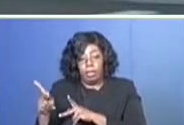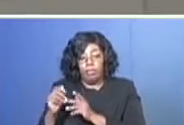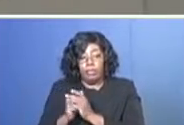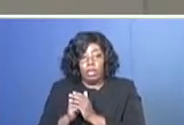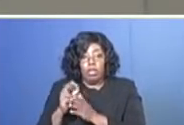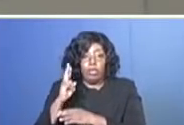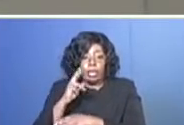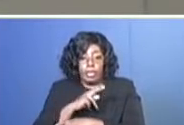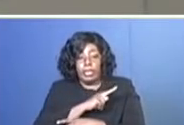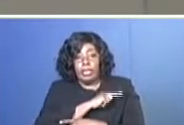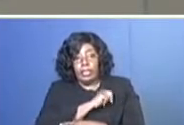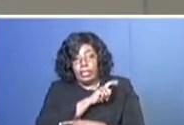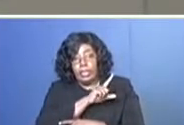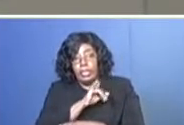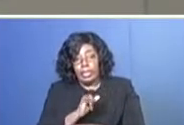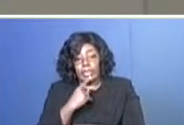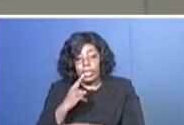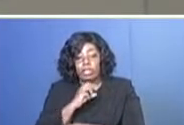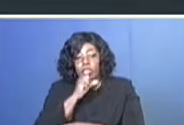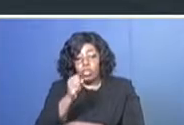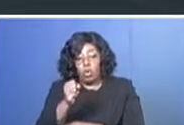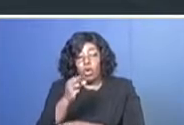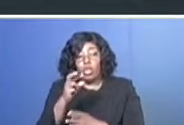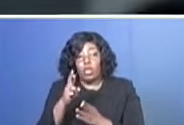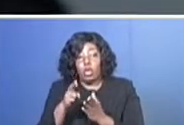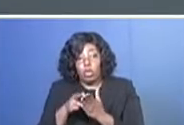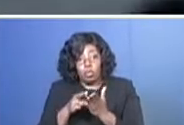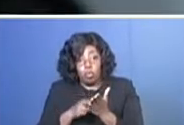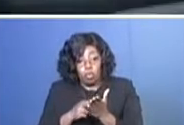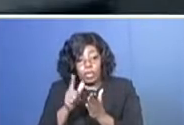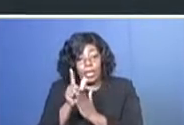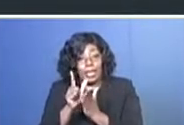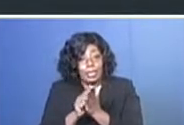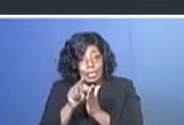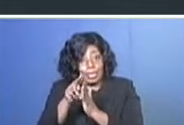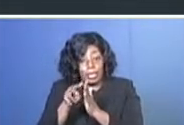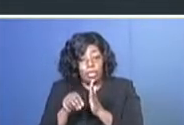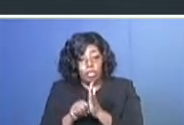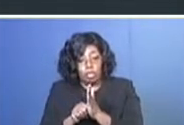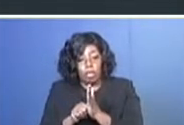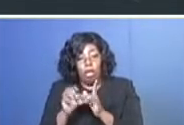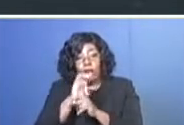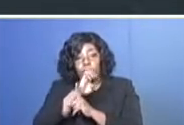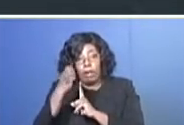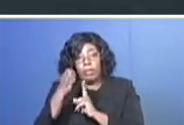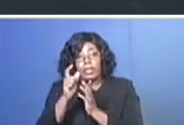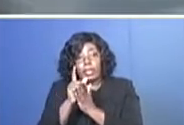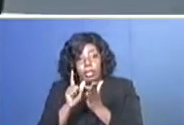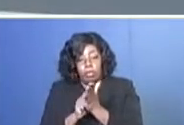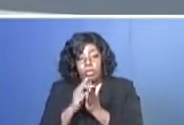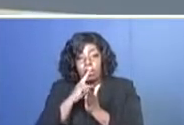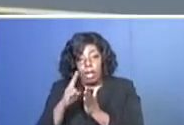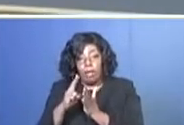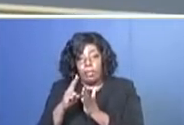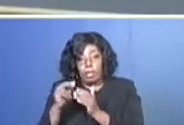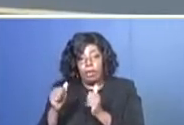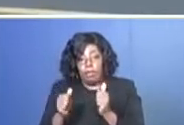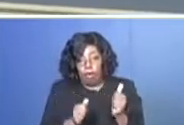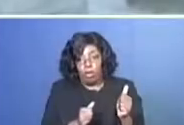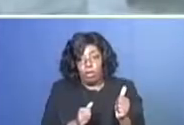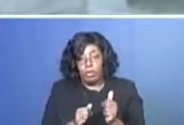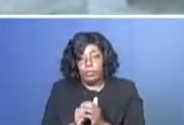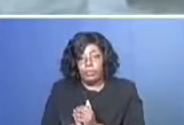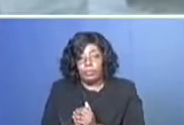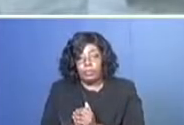Neely says the goal is to ensure the rules and regulations of recently enacted environmental legislation are being followed. At the